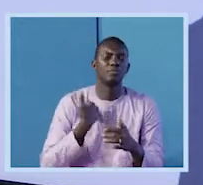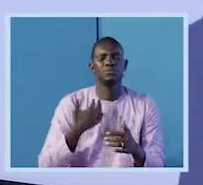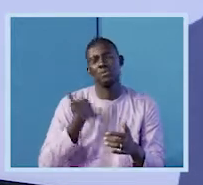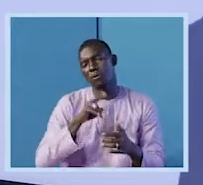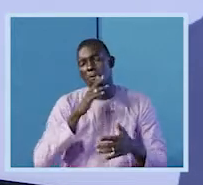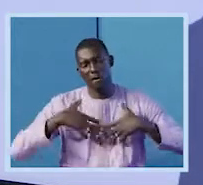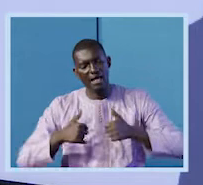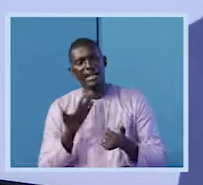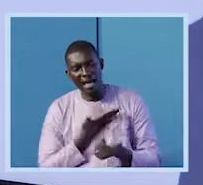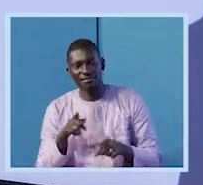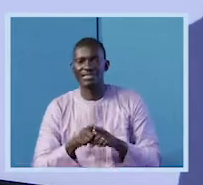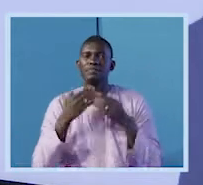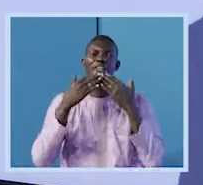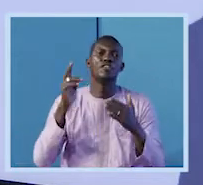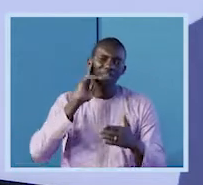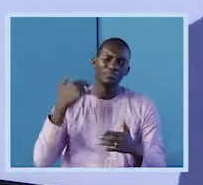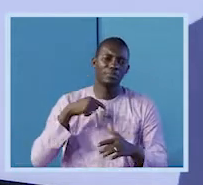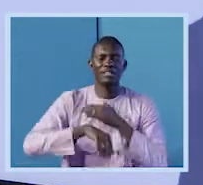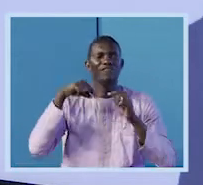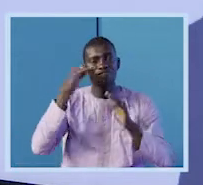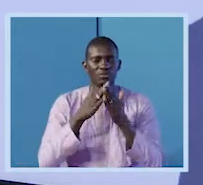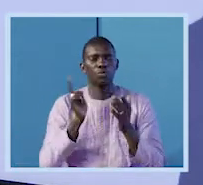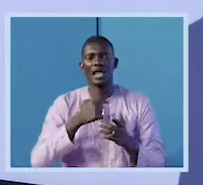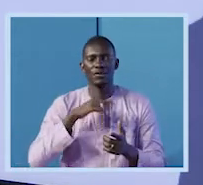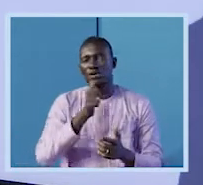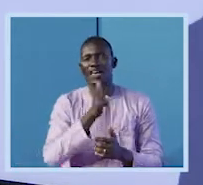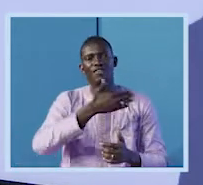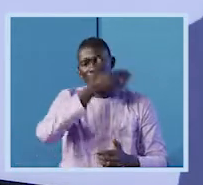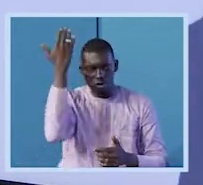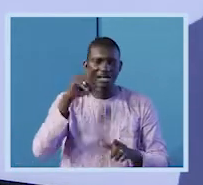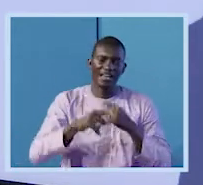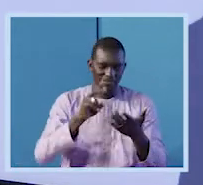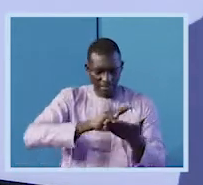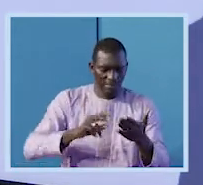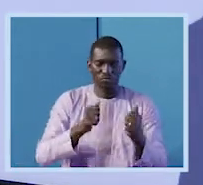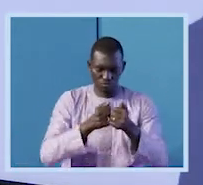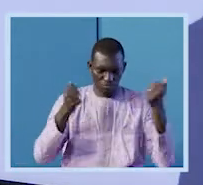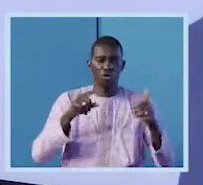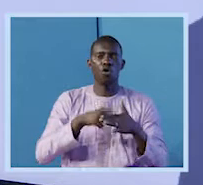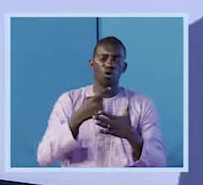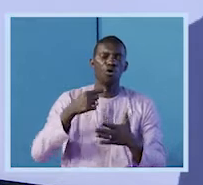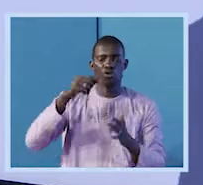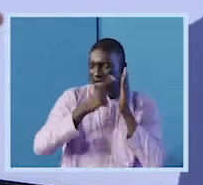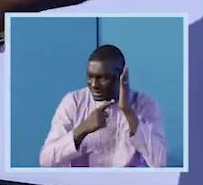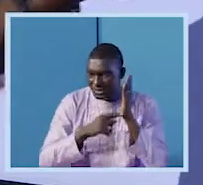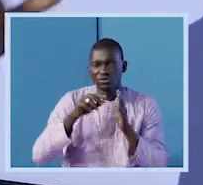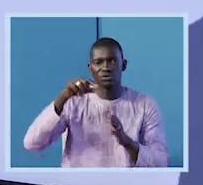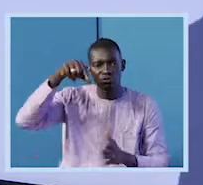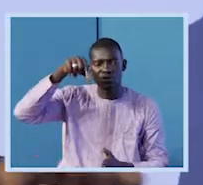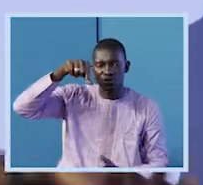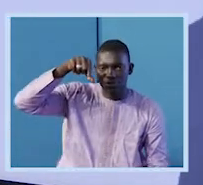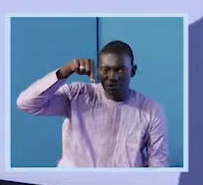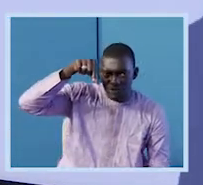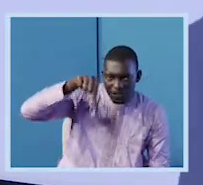recovered. And then, what I do every morning is I after reading a newspaper or listening to radios like U